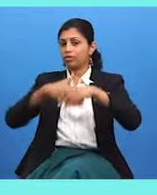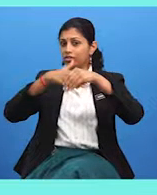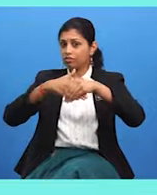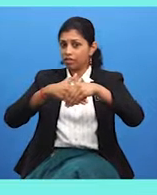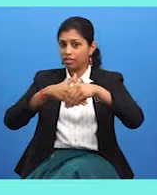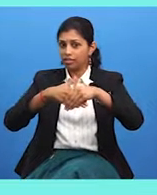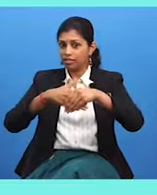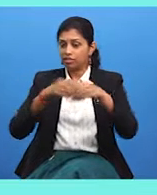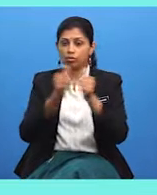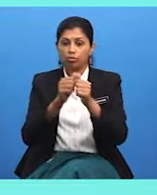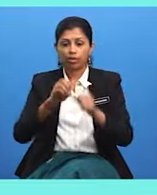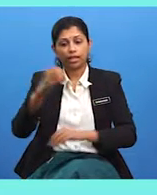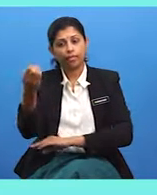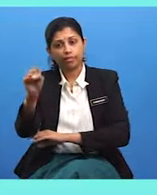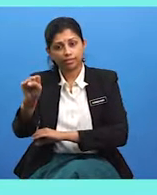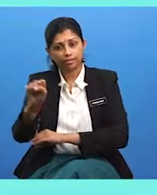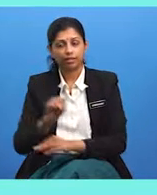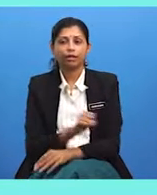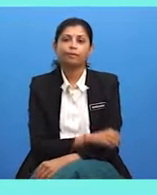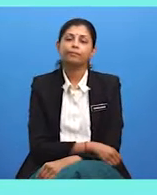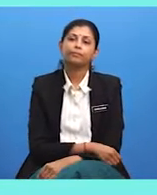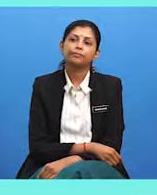hands with others.